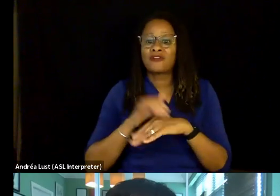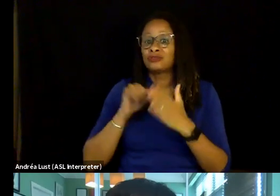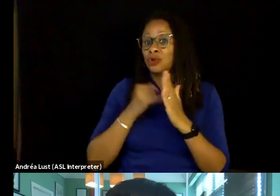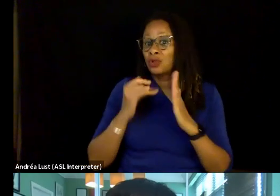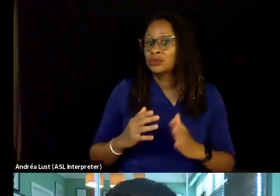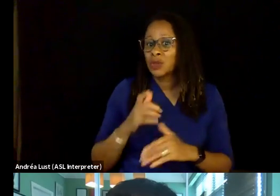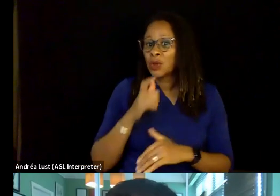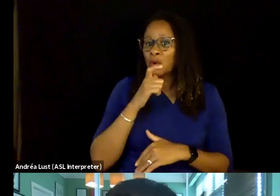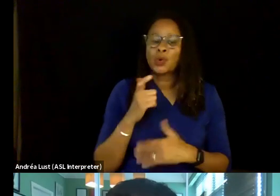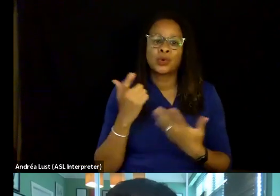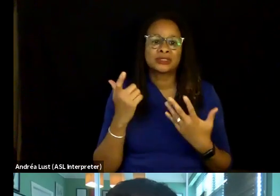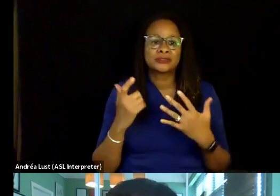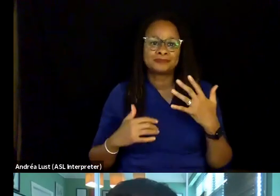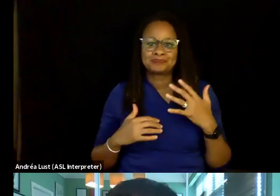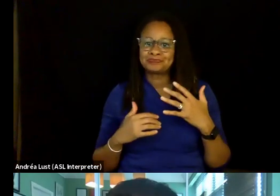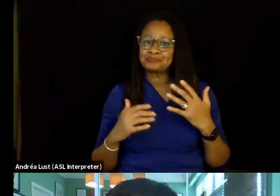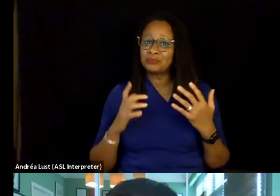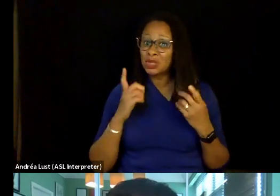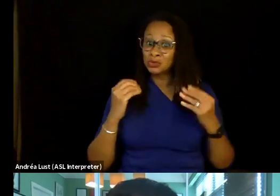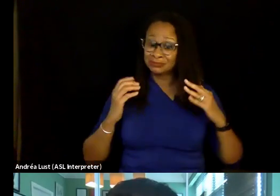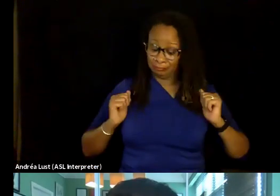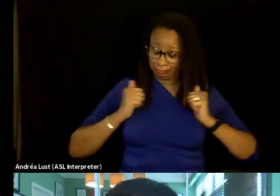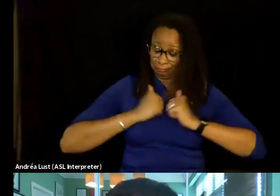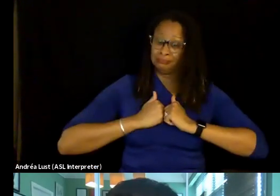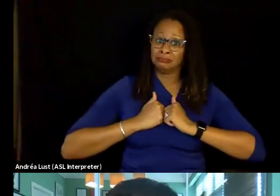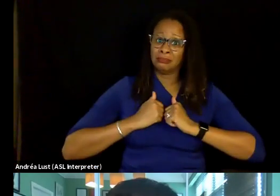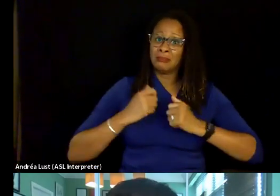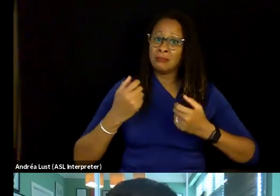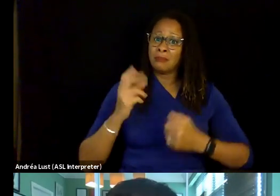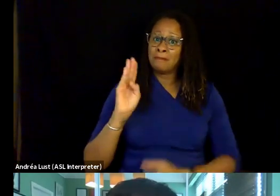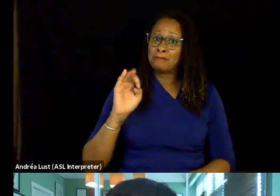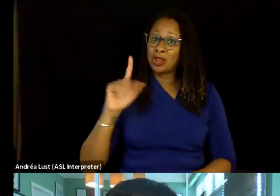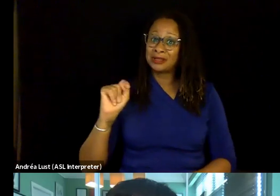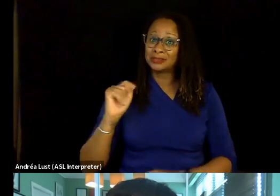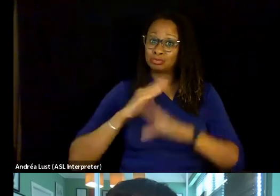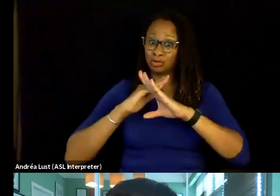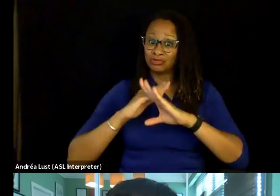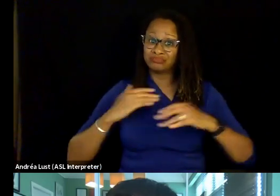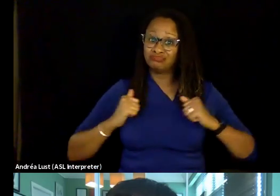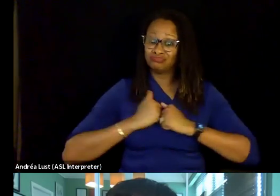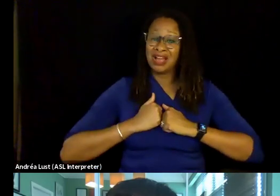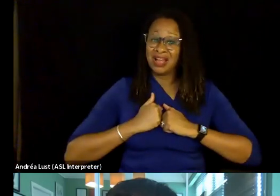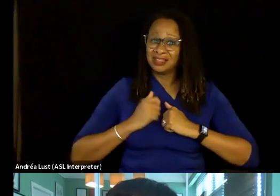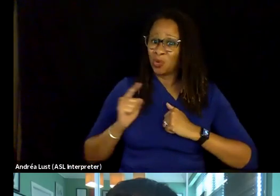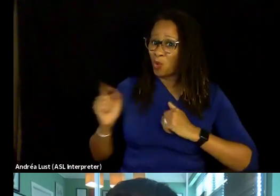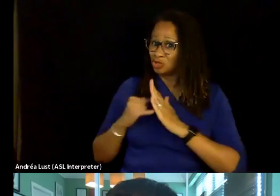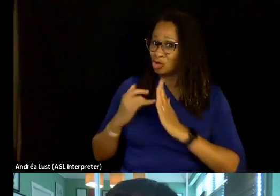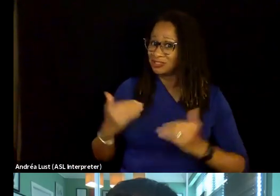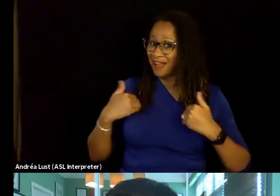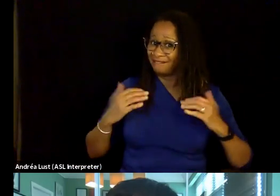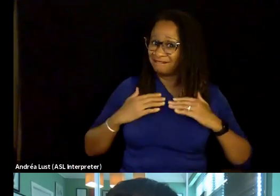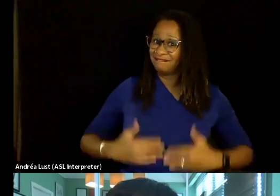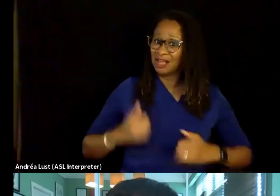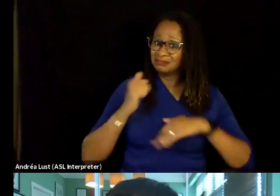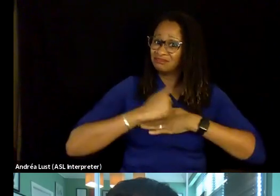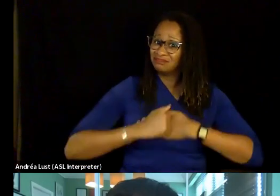who was donning a bulletproof vest, right? While we were not, and we were in the car with her. So at some point, you have to talk